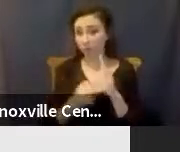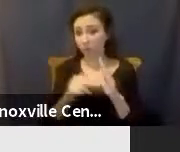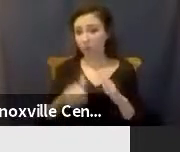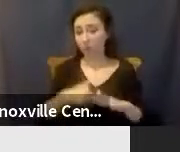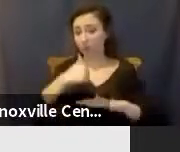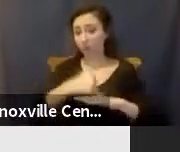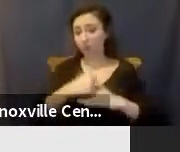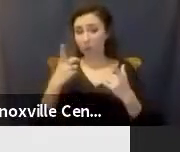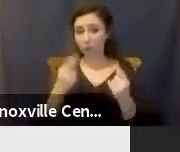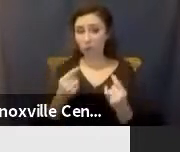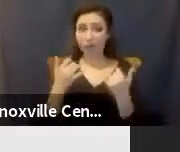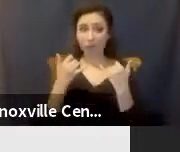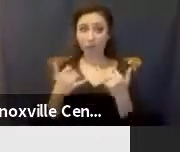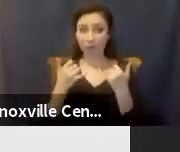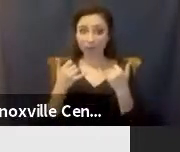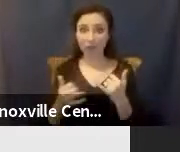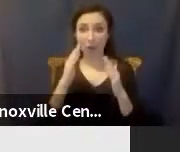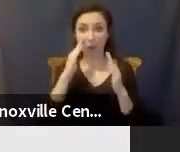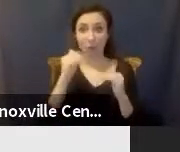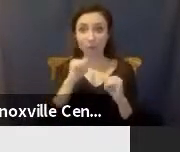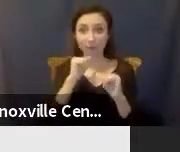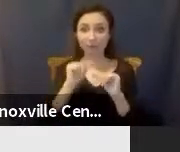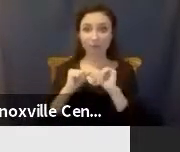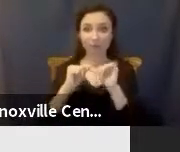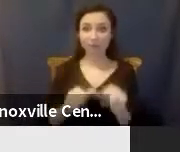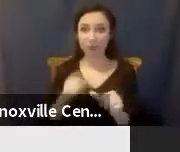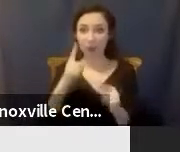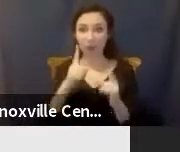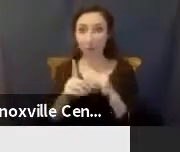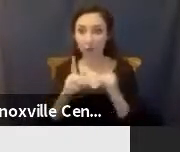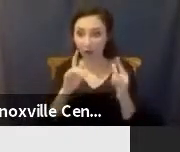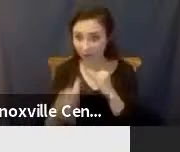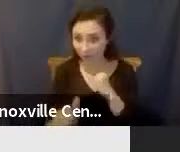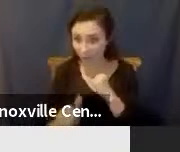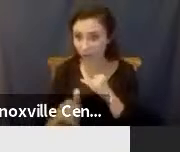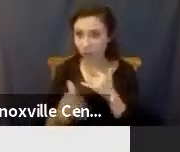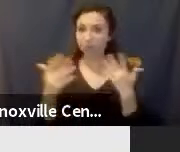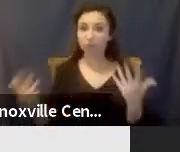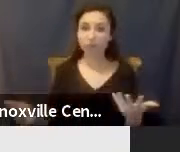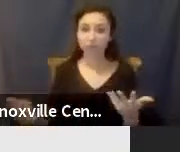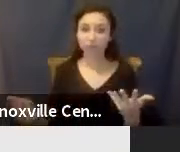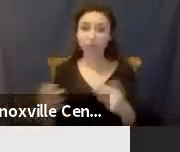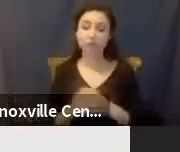to be hopefully not going to be our standing operating procedure forever.